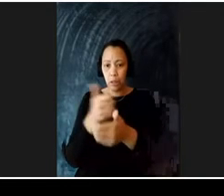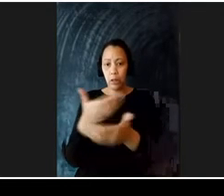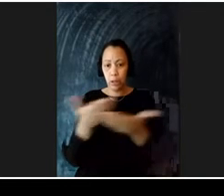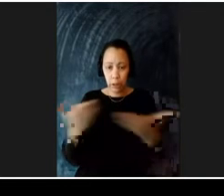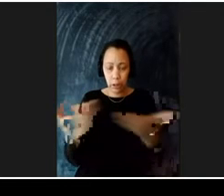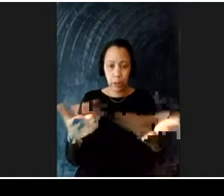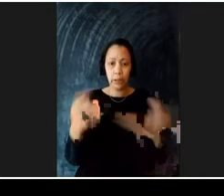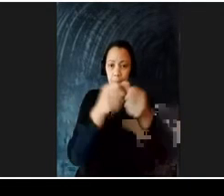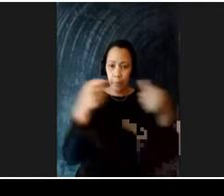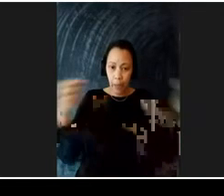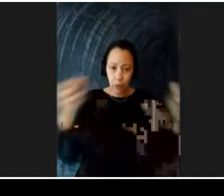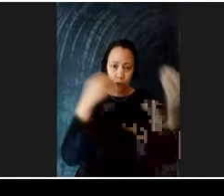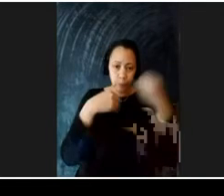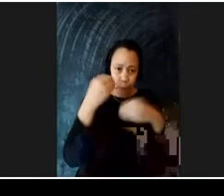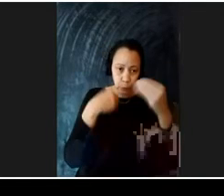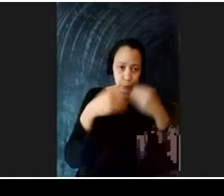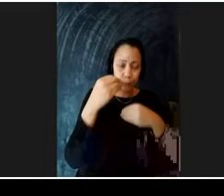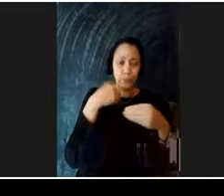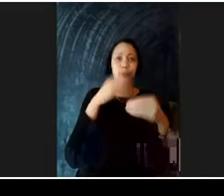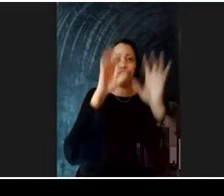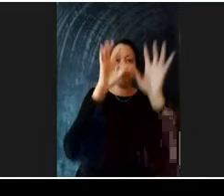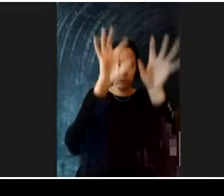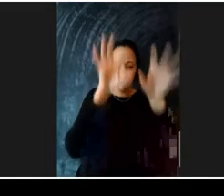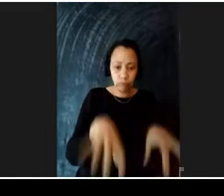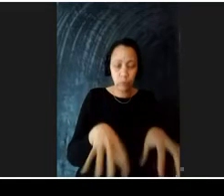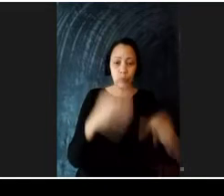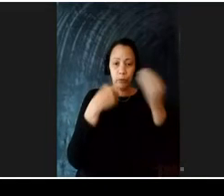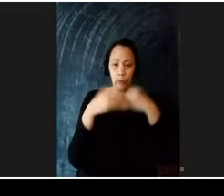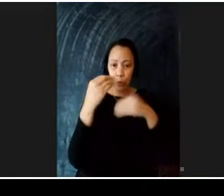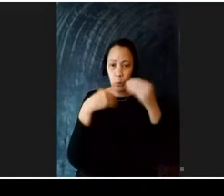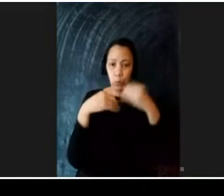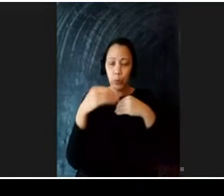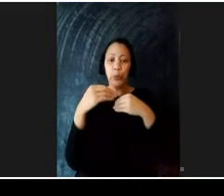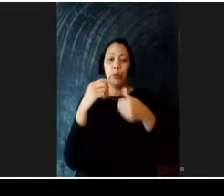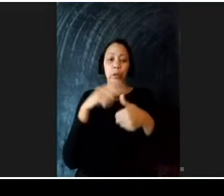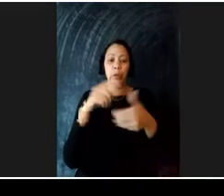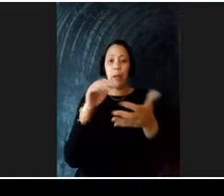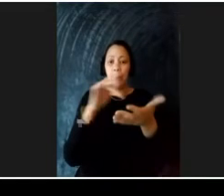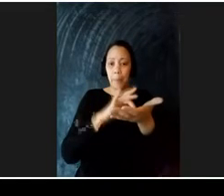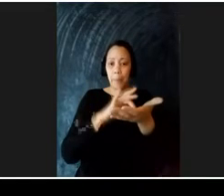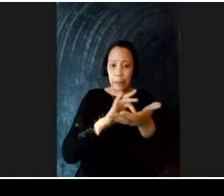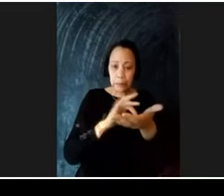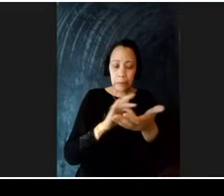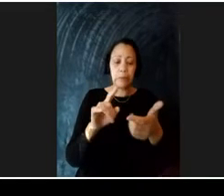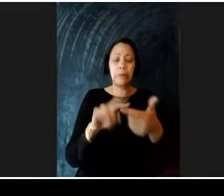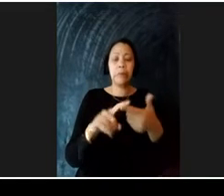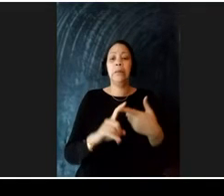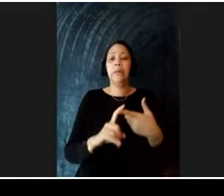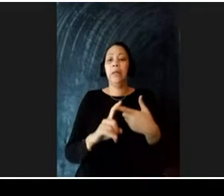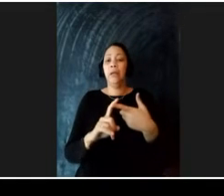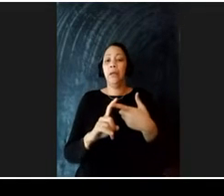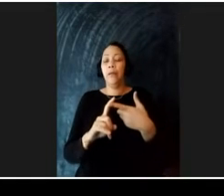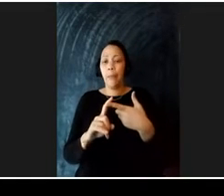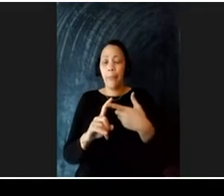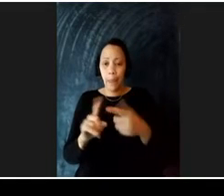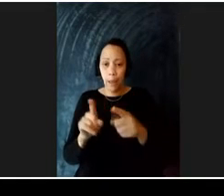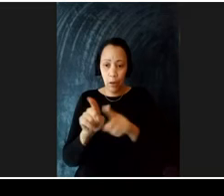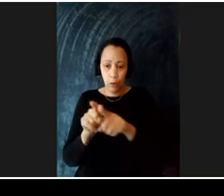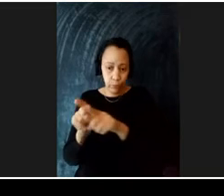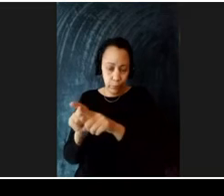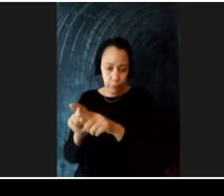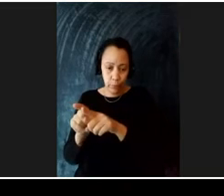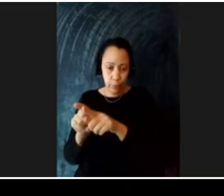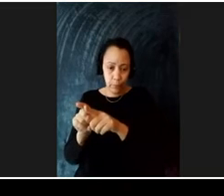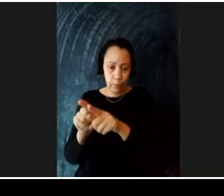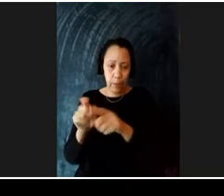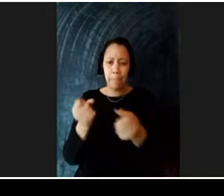staff members you know our staff members like our clients they were experiencing a height in sense of anxiety and loss we've lost staff members due to covid-19 and we